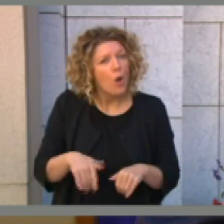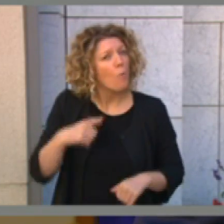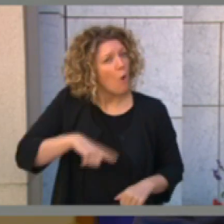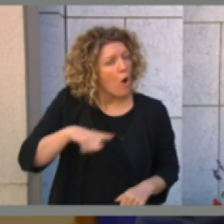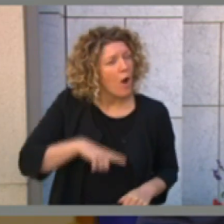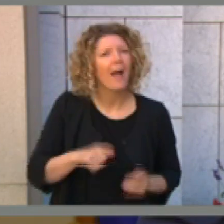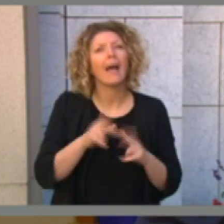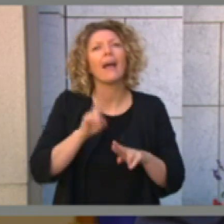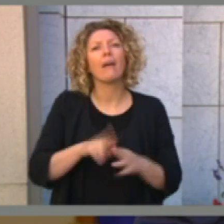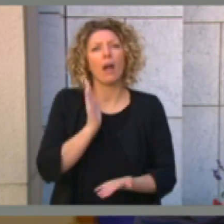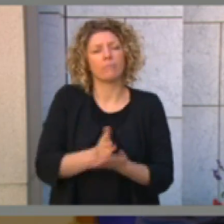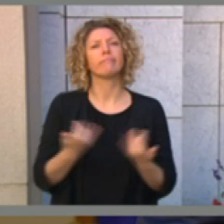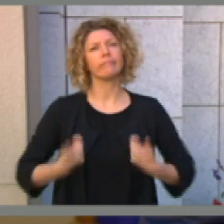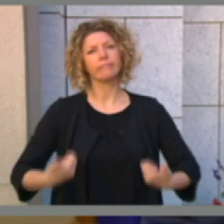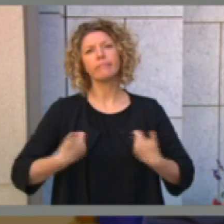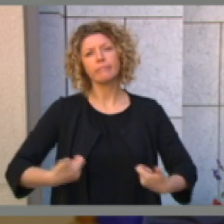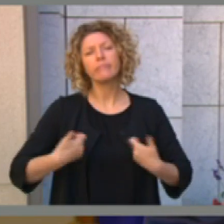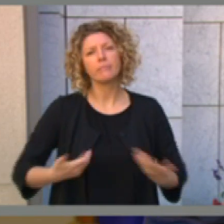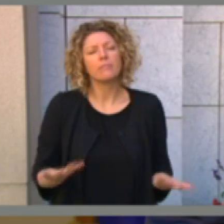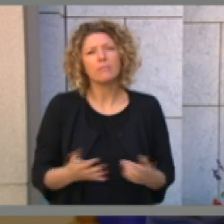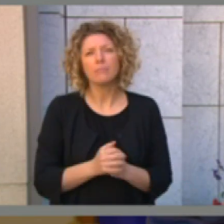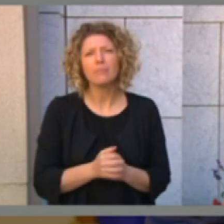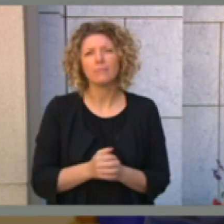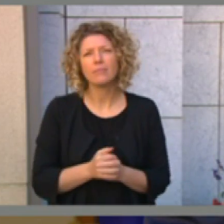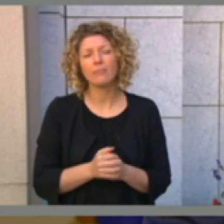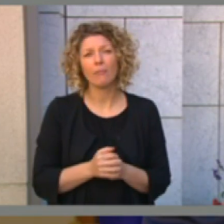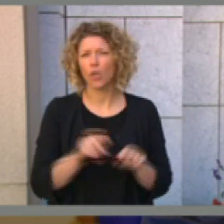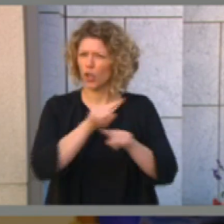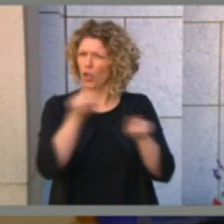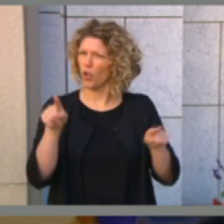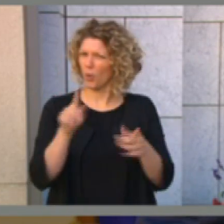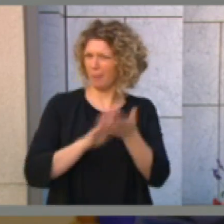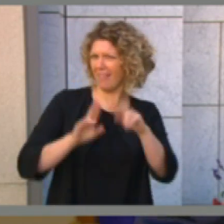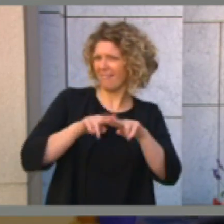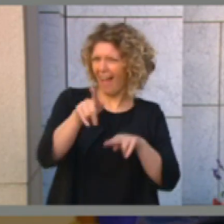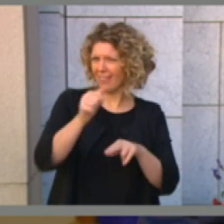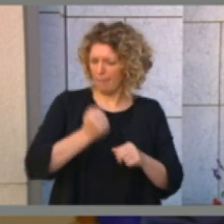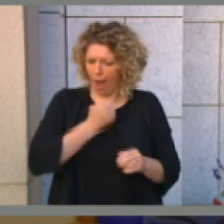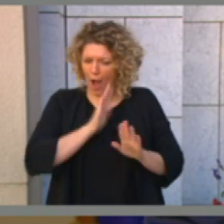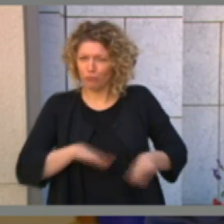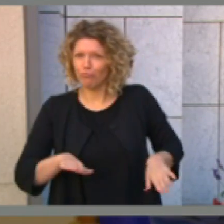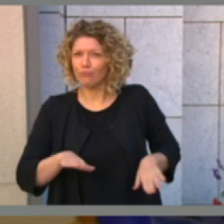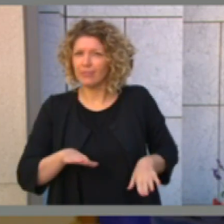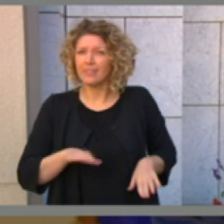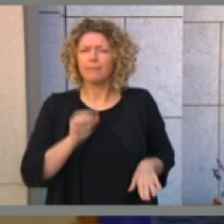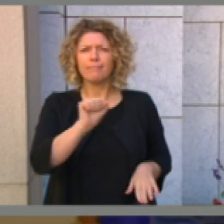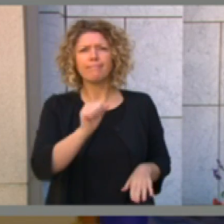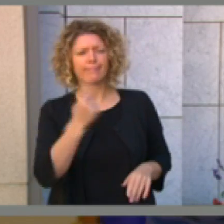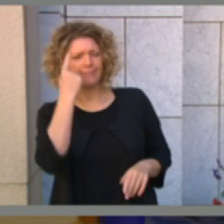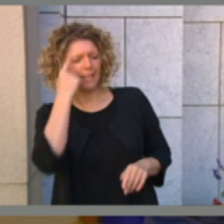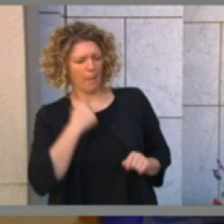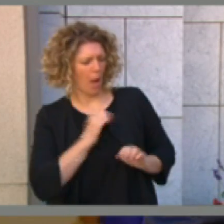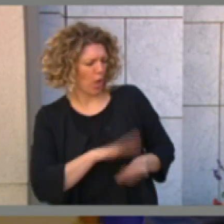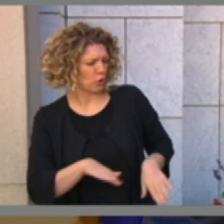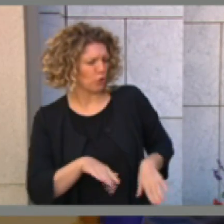is if they are unwell. And as parents, you are in the best position to know if your children are